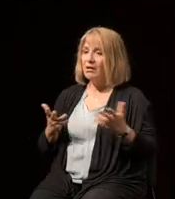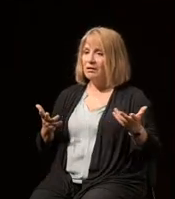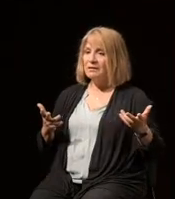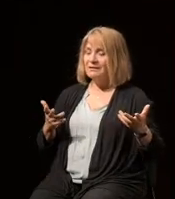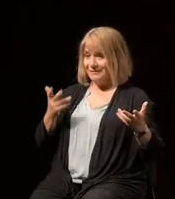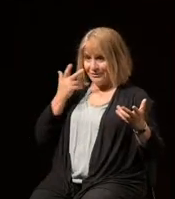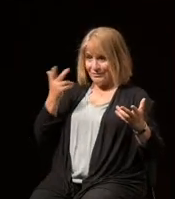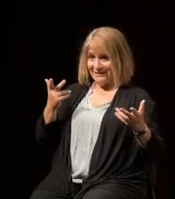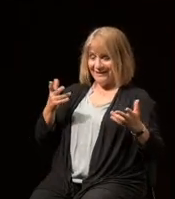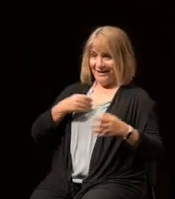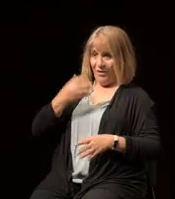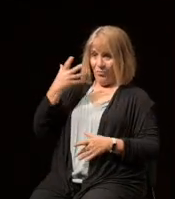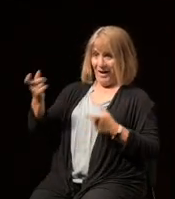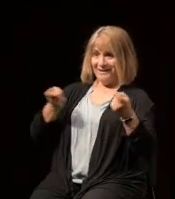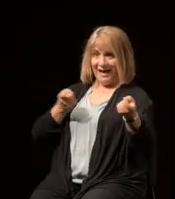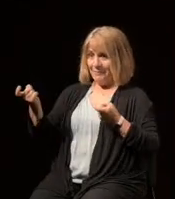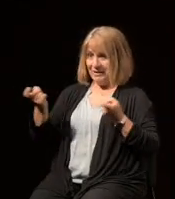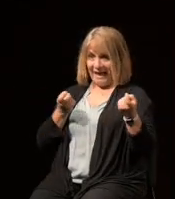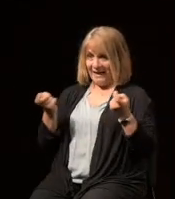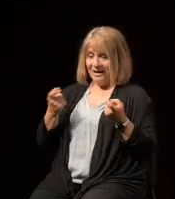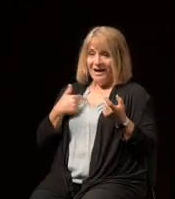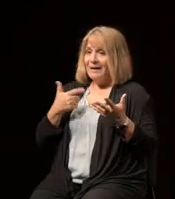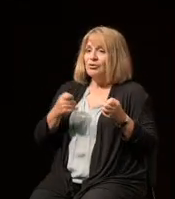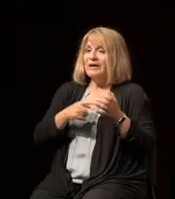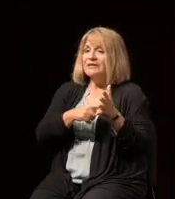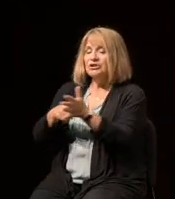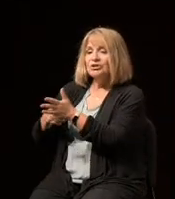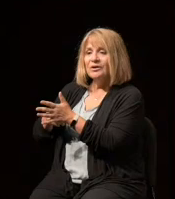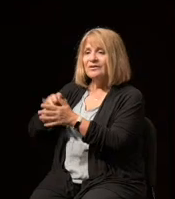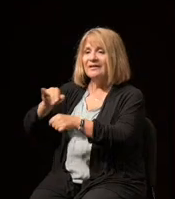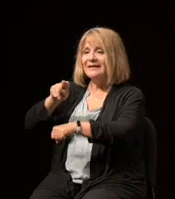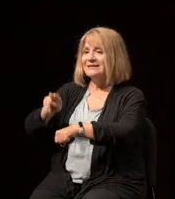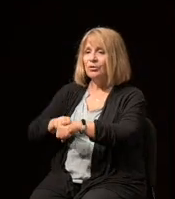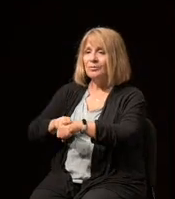this dominance. I'm trying to establish that it operates